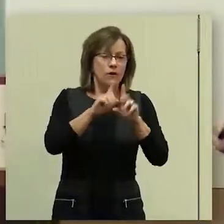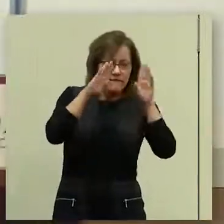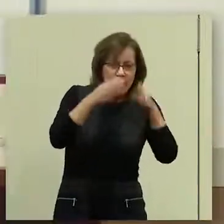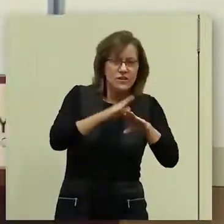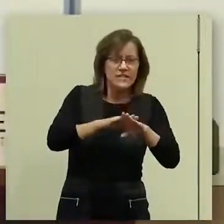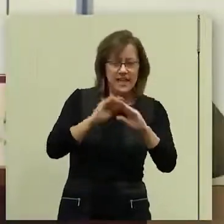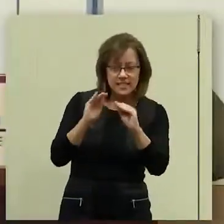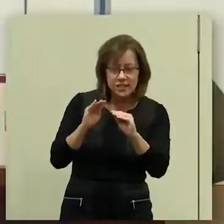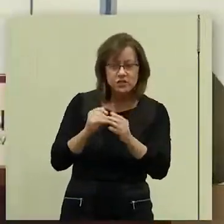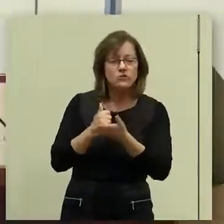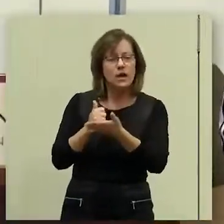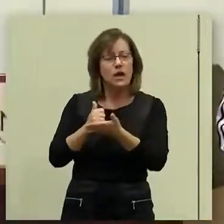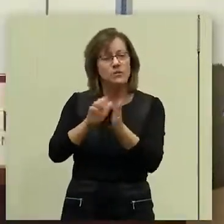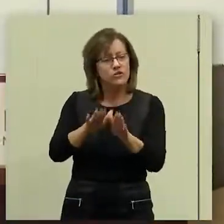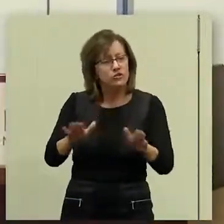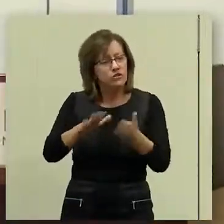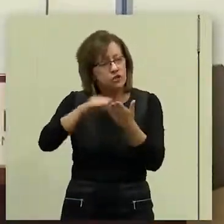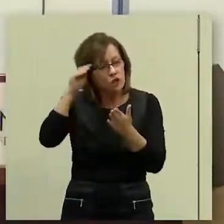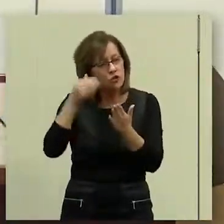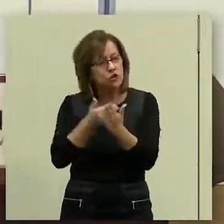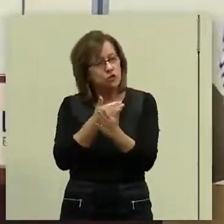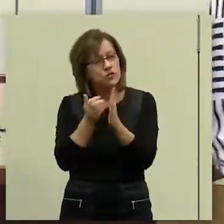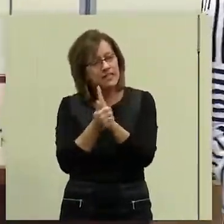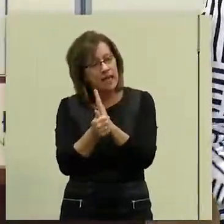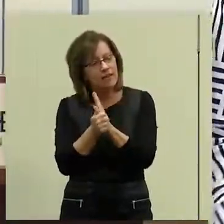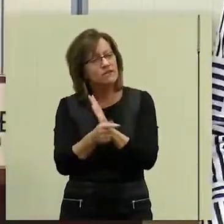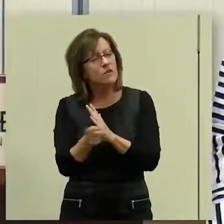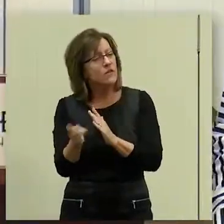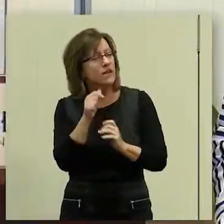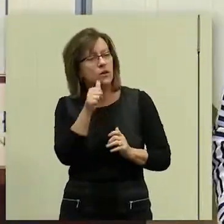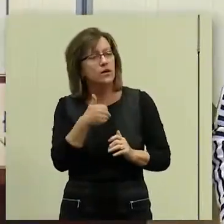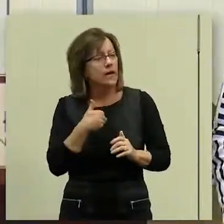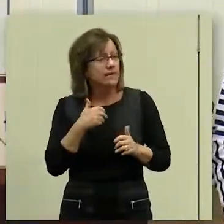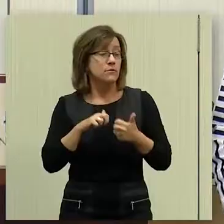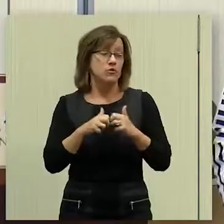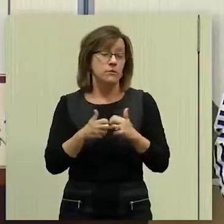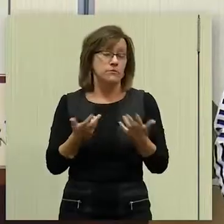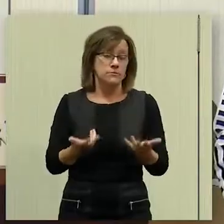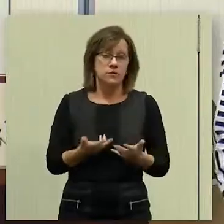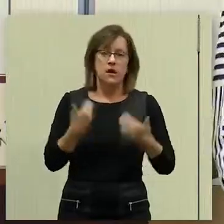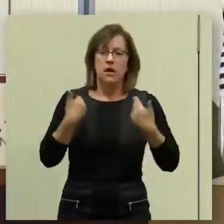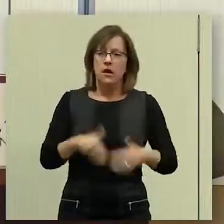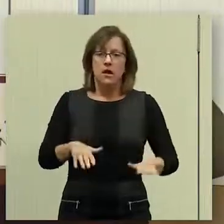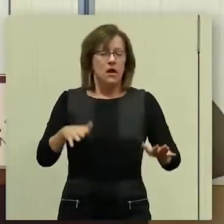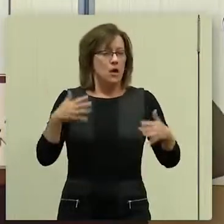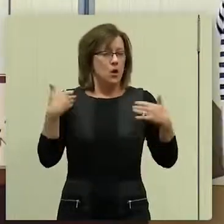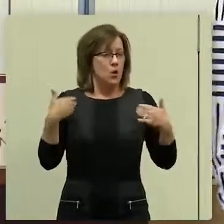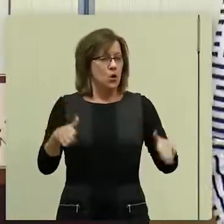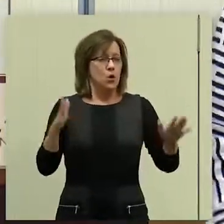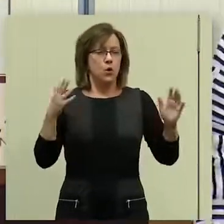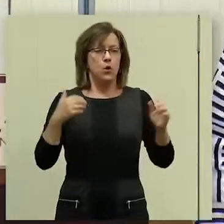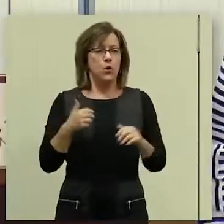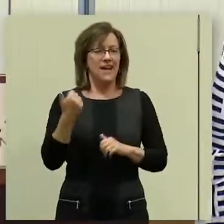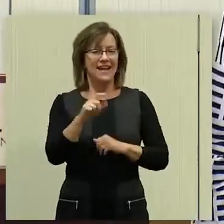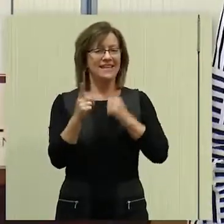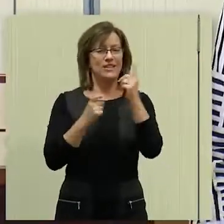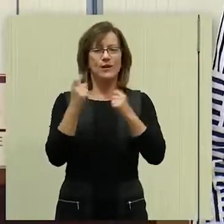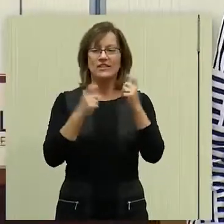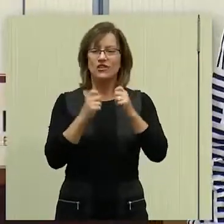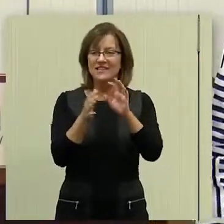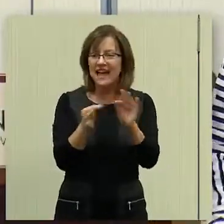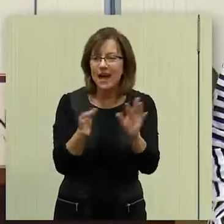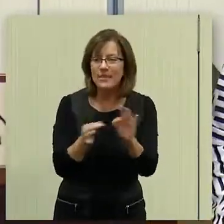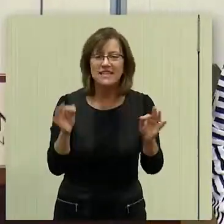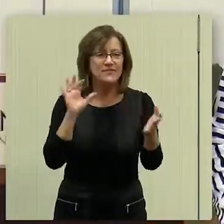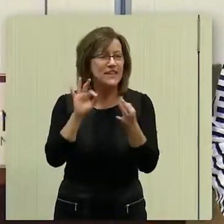help children learn new skills so that they don't have those problems. Woo! Questions,